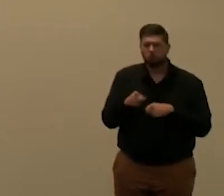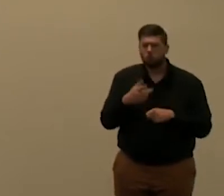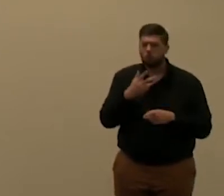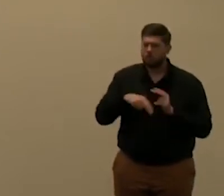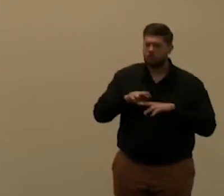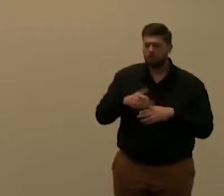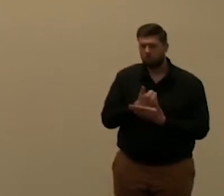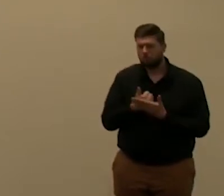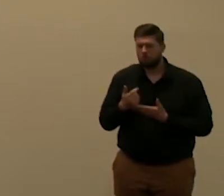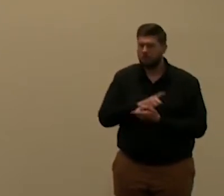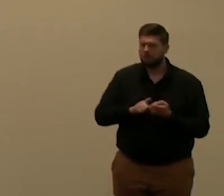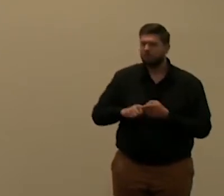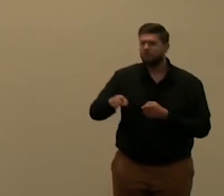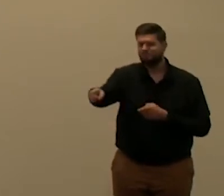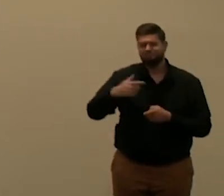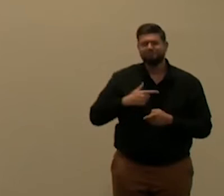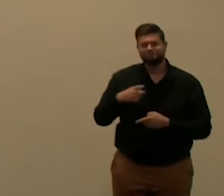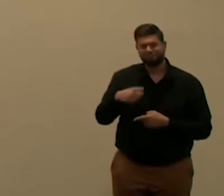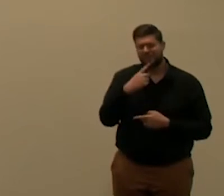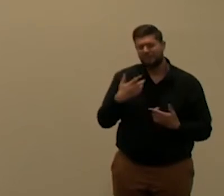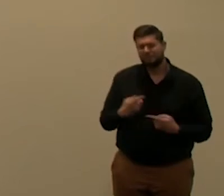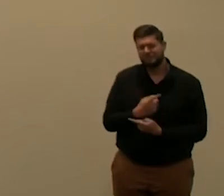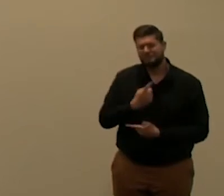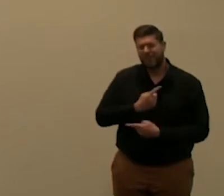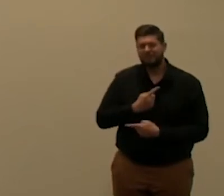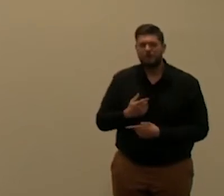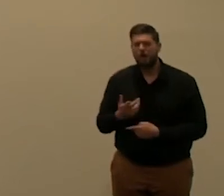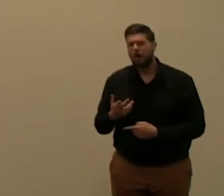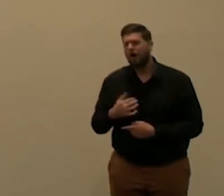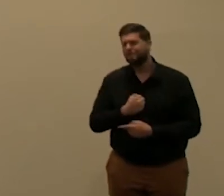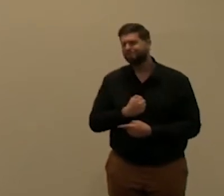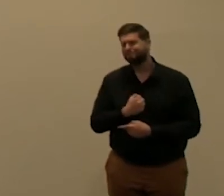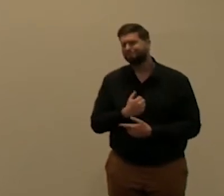meetings. I learned that the hard way. Oh, I'm sorry. Yeah. Is